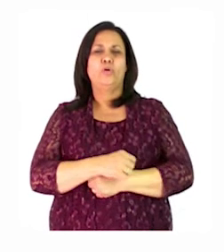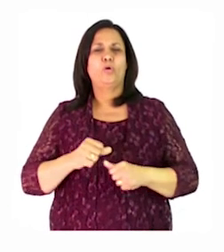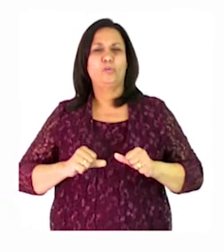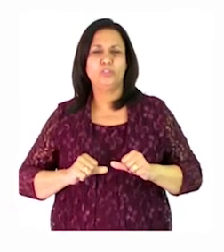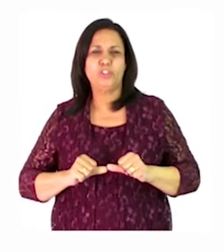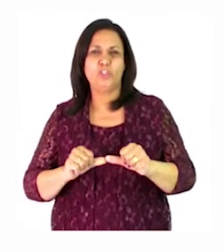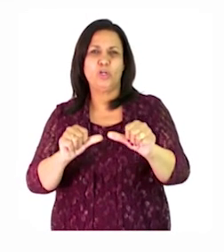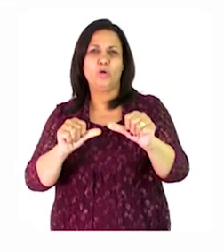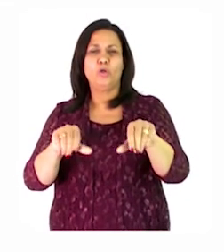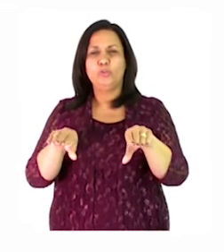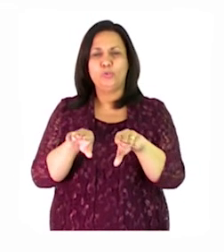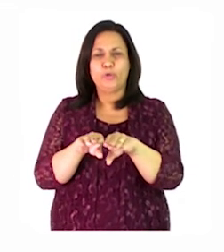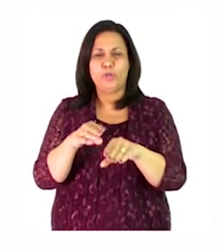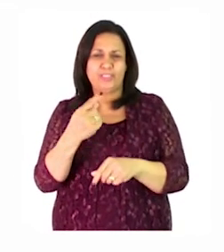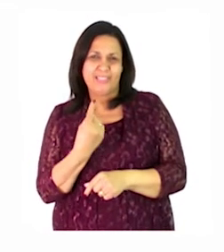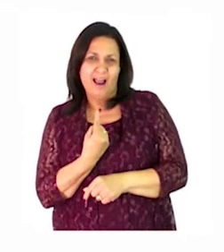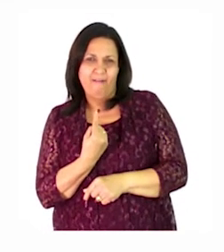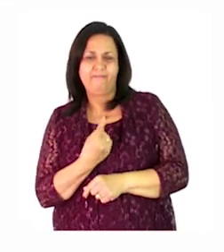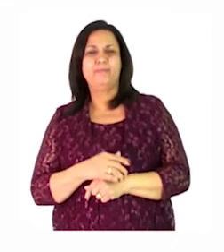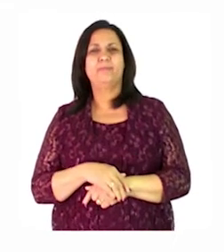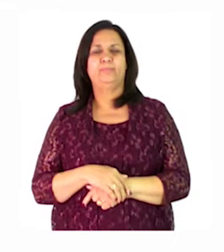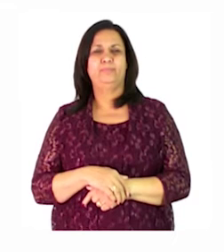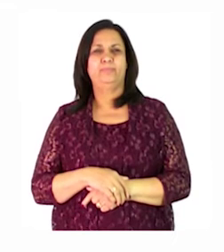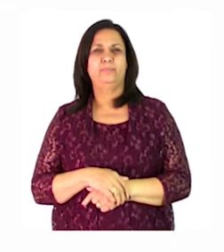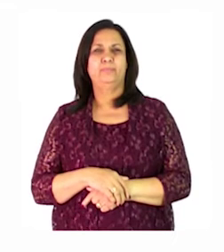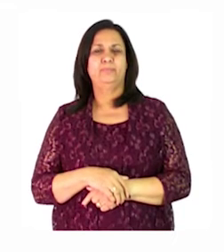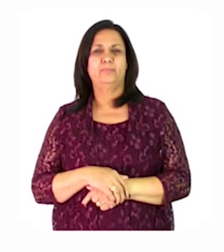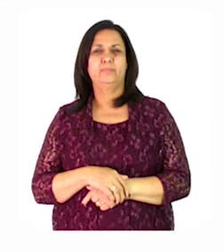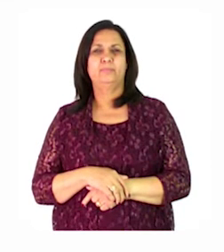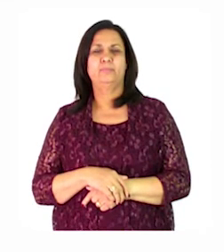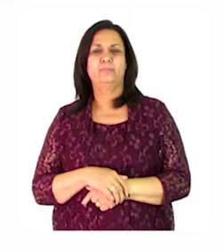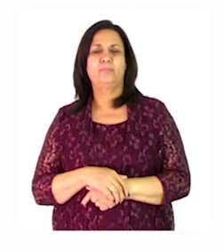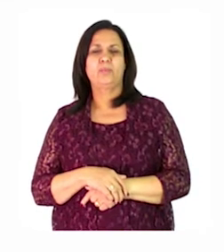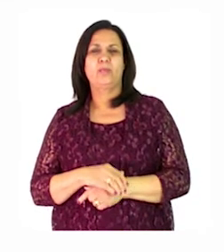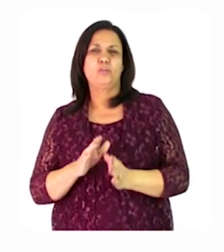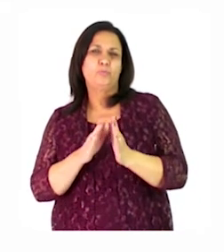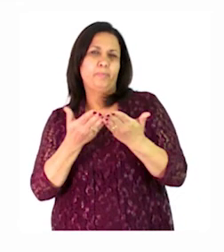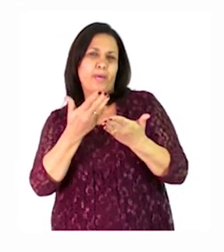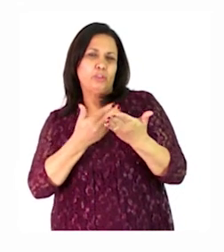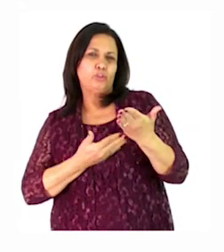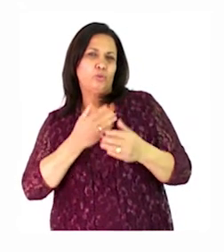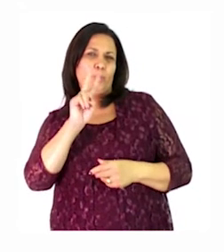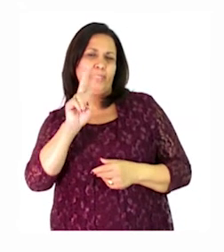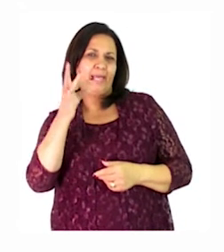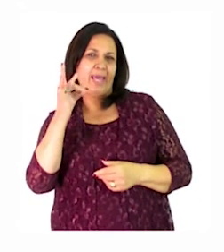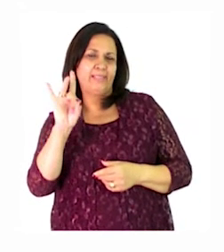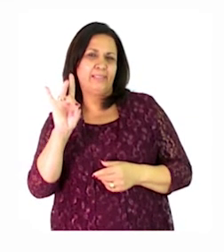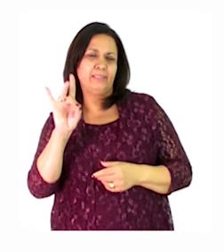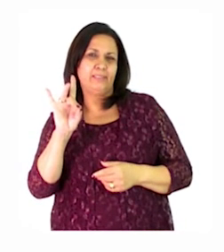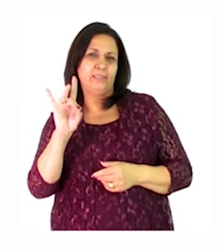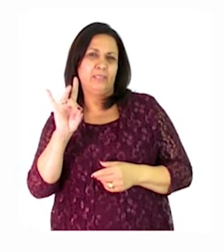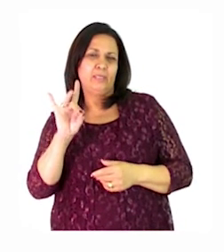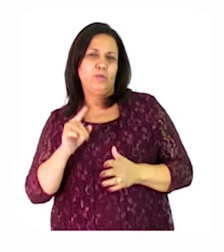sums that you can see on our booklet, page 28. Show the